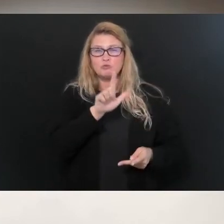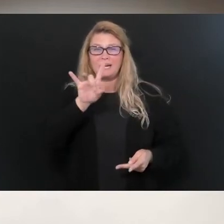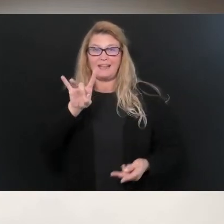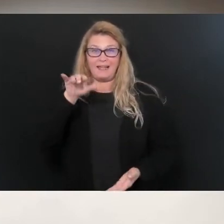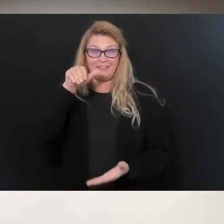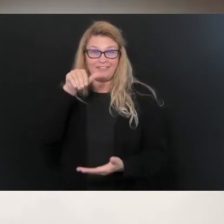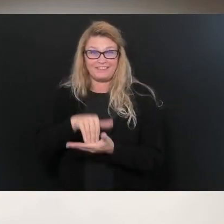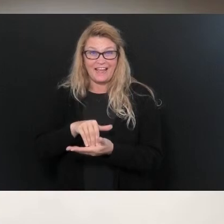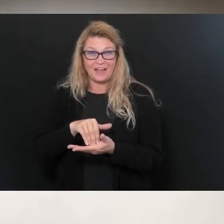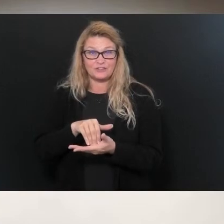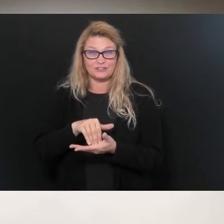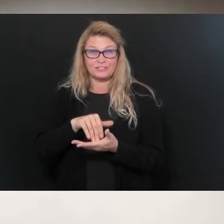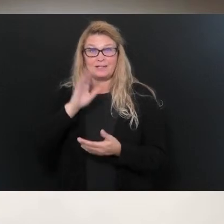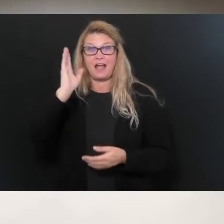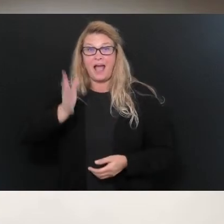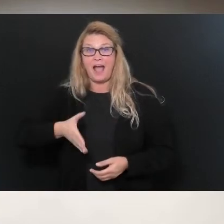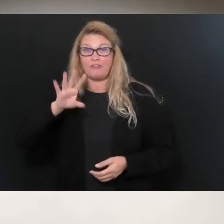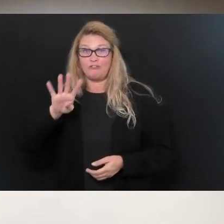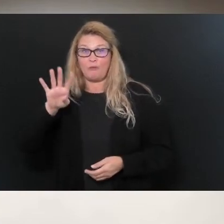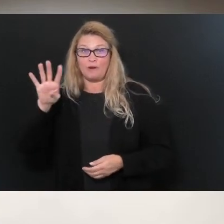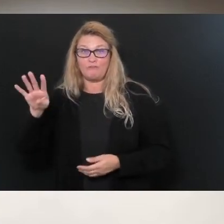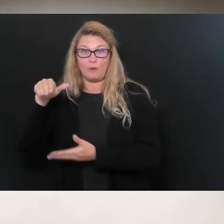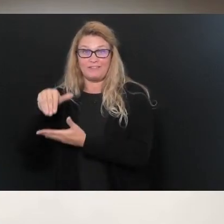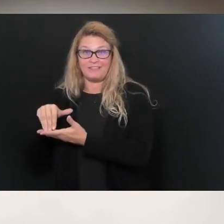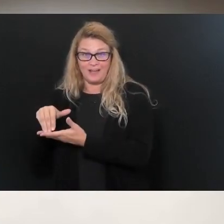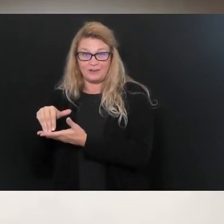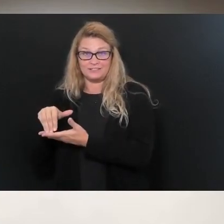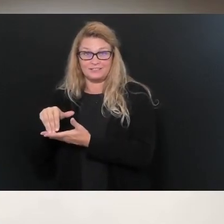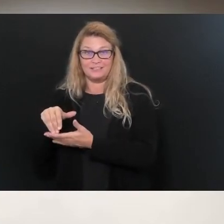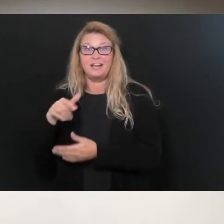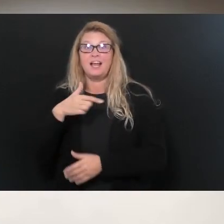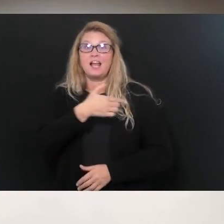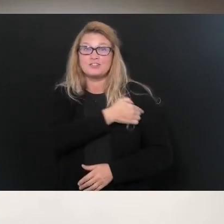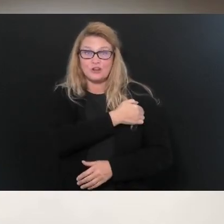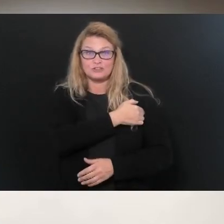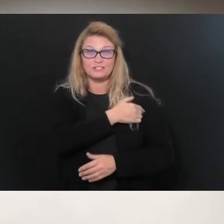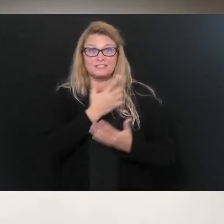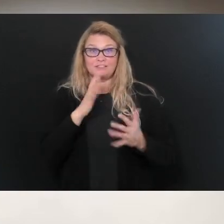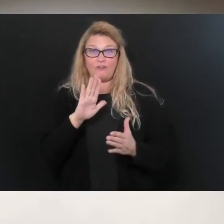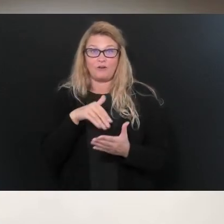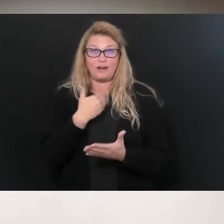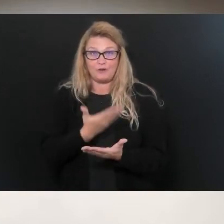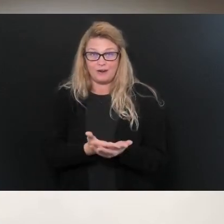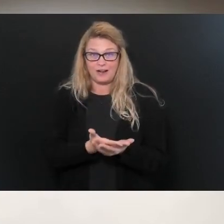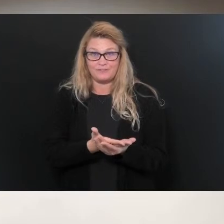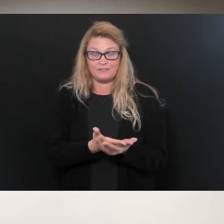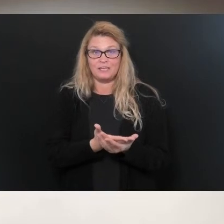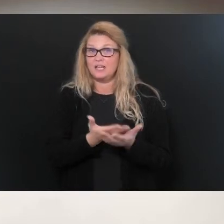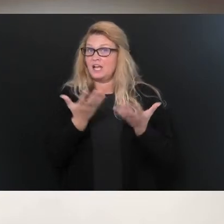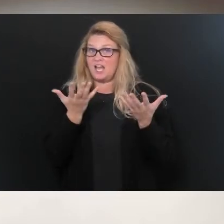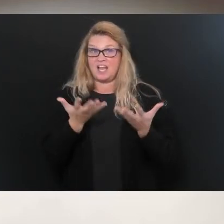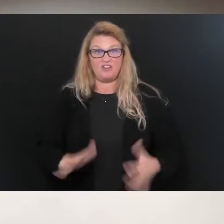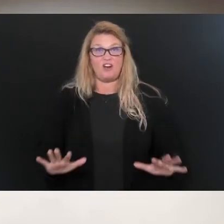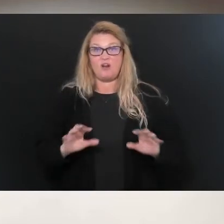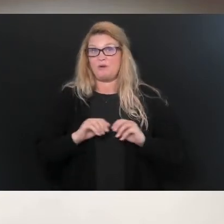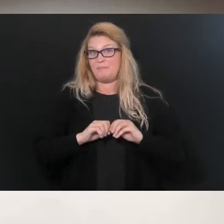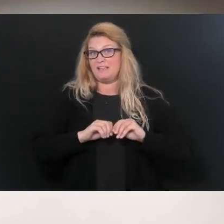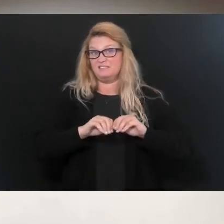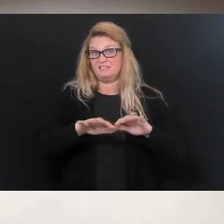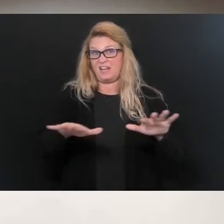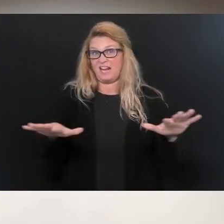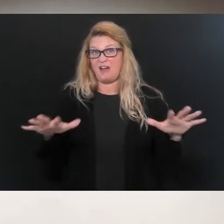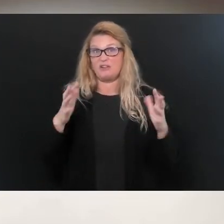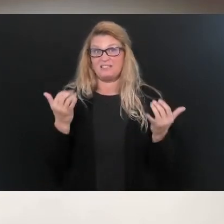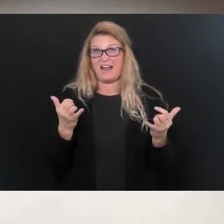28,000 of the 44,000 additional doses that have come in are out and in motion